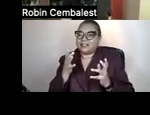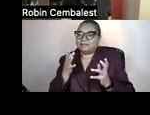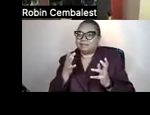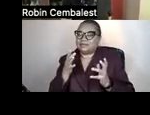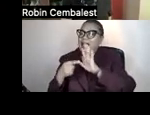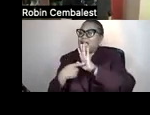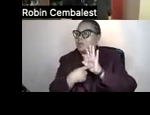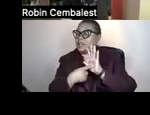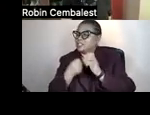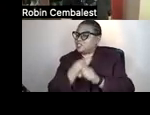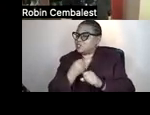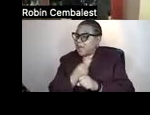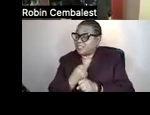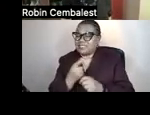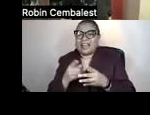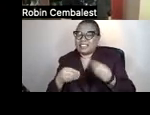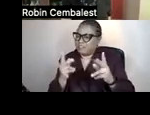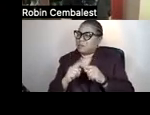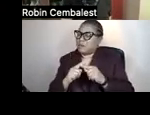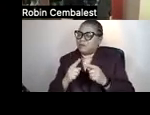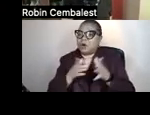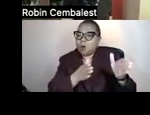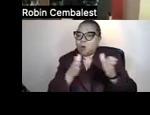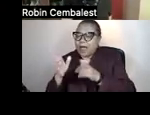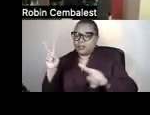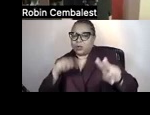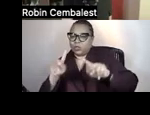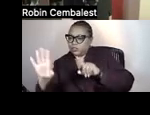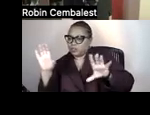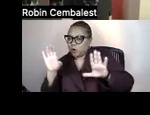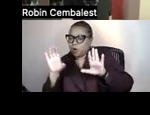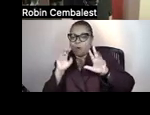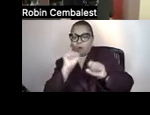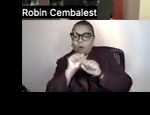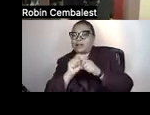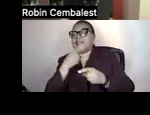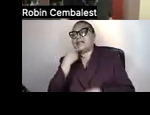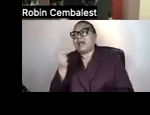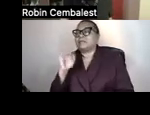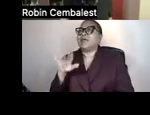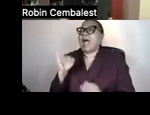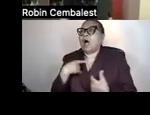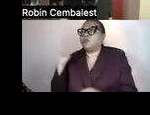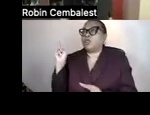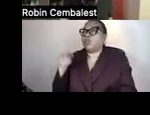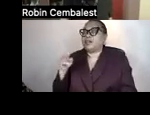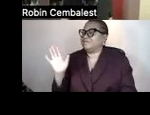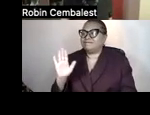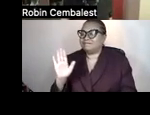the strategy of giving people ways to look at your work instead of telling people how to look at